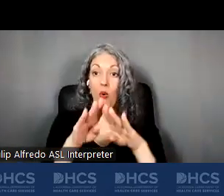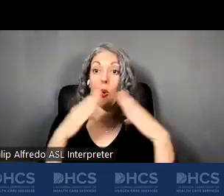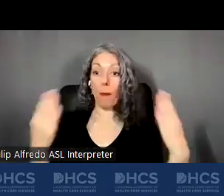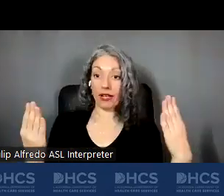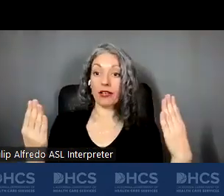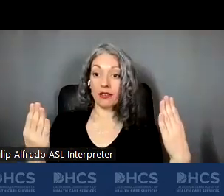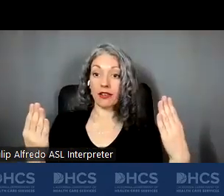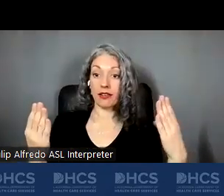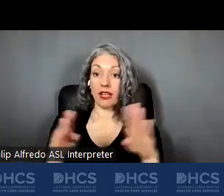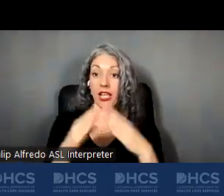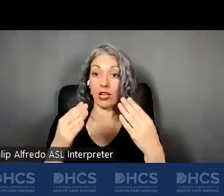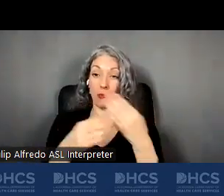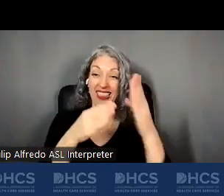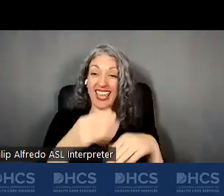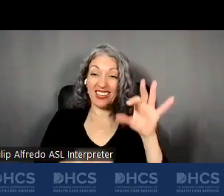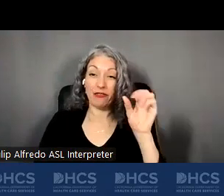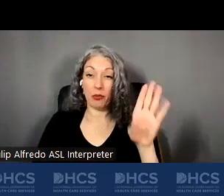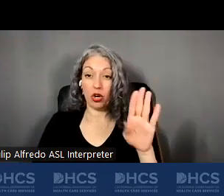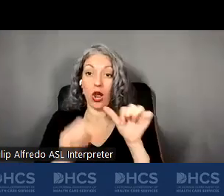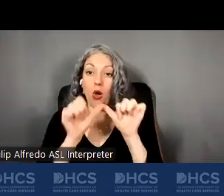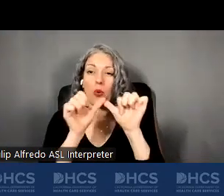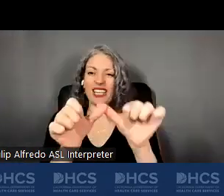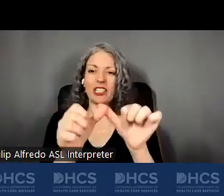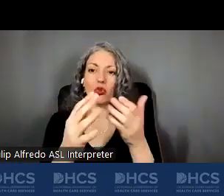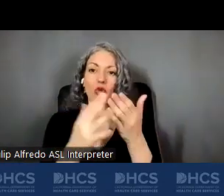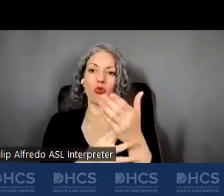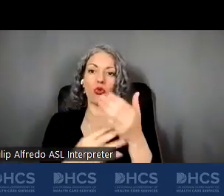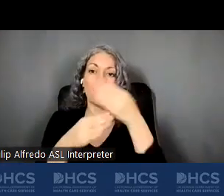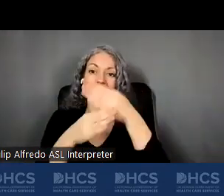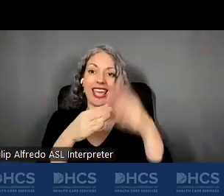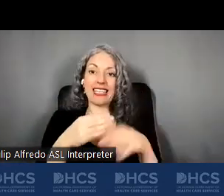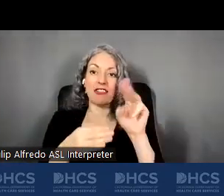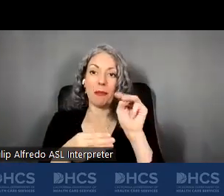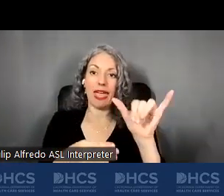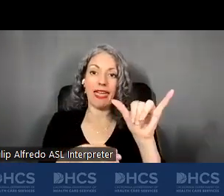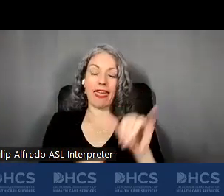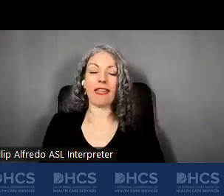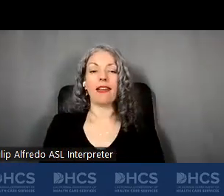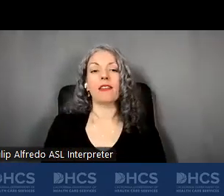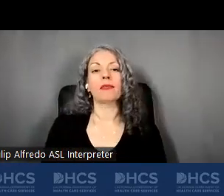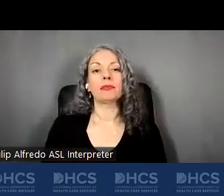opened at the end of February and will run through the end of May. Okay, we can go to the next slide.